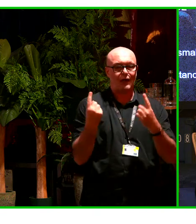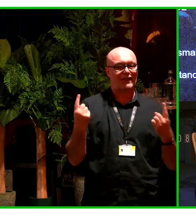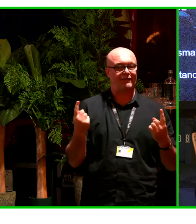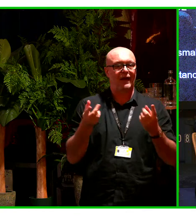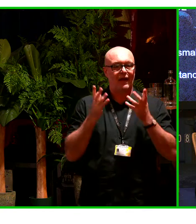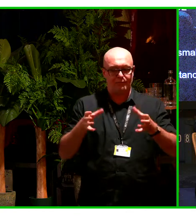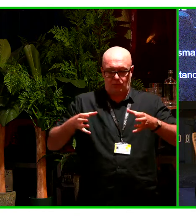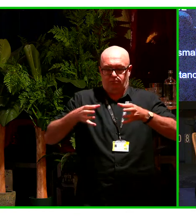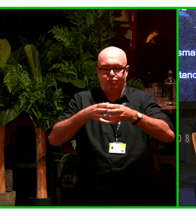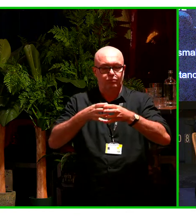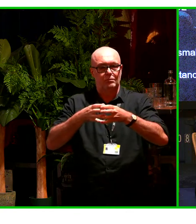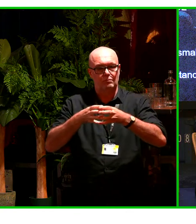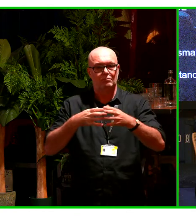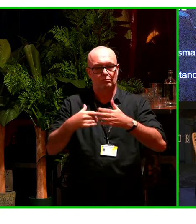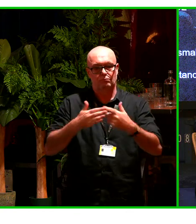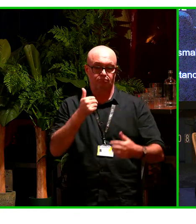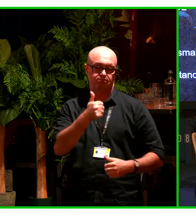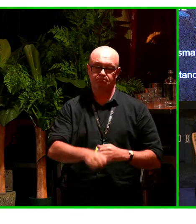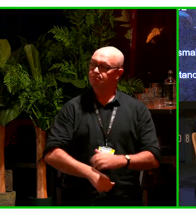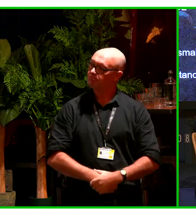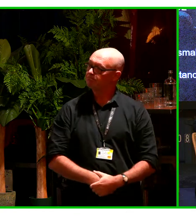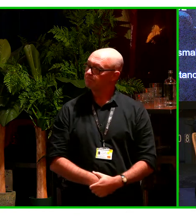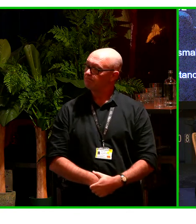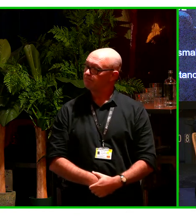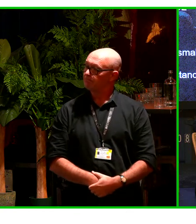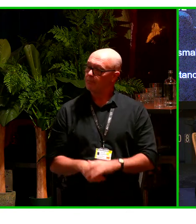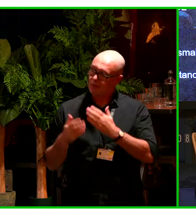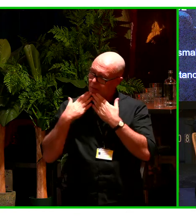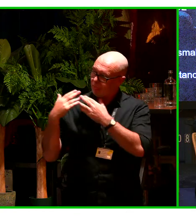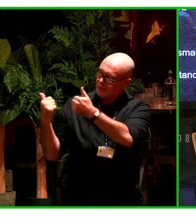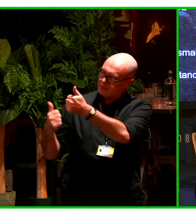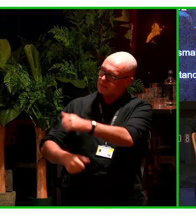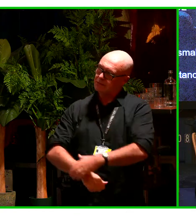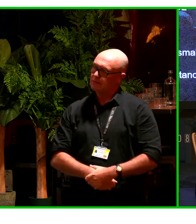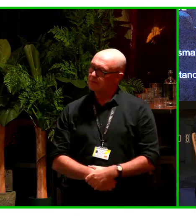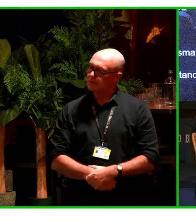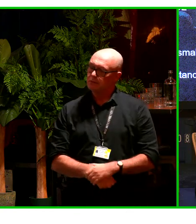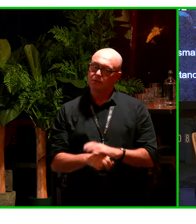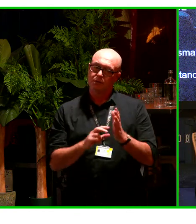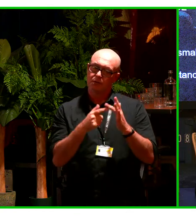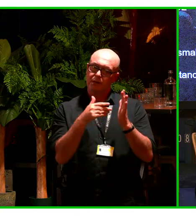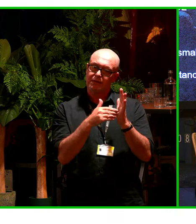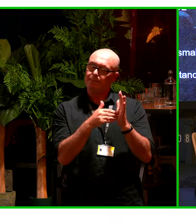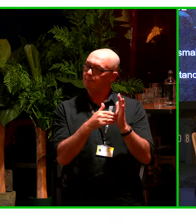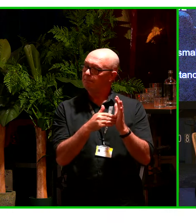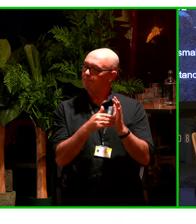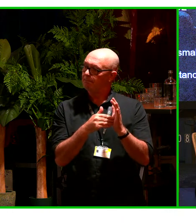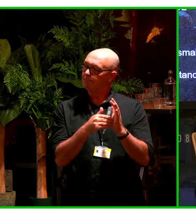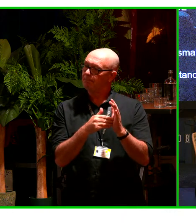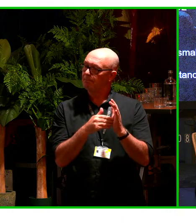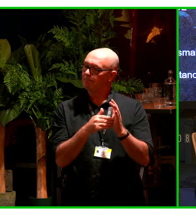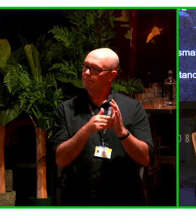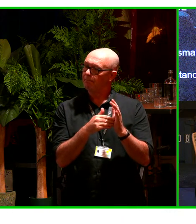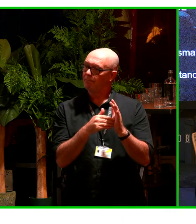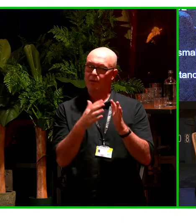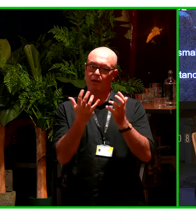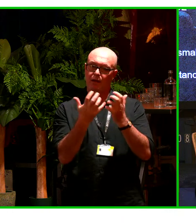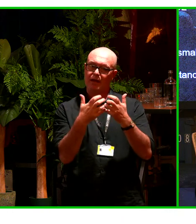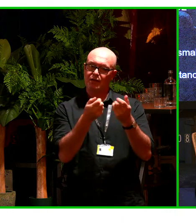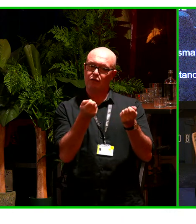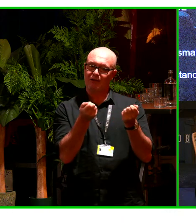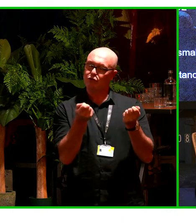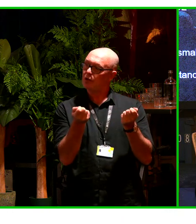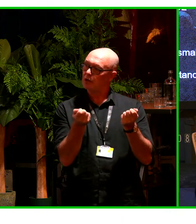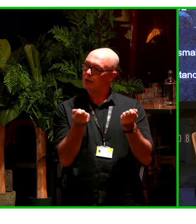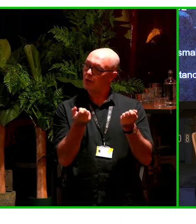you. Excellent. Thanks, Alex. And Tim, Building Services Engineering Director from Arup, if